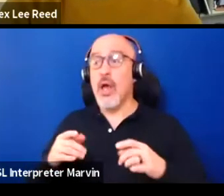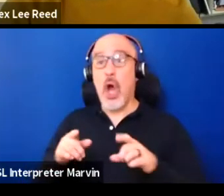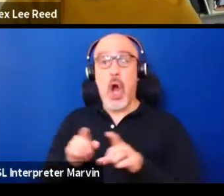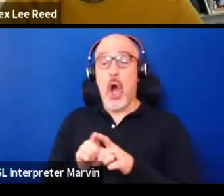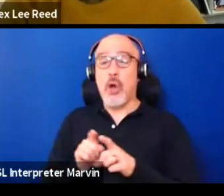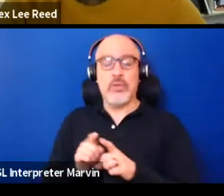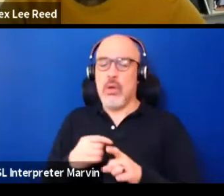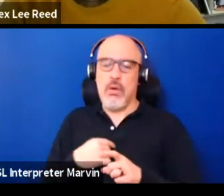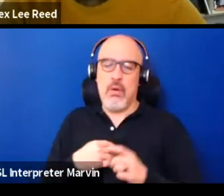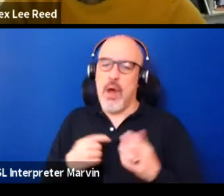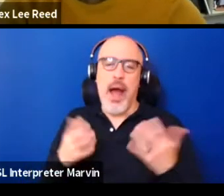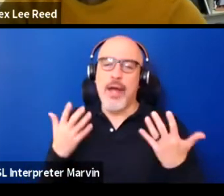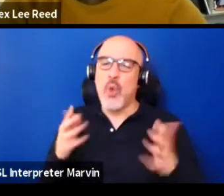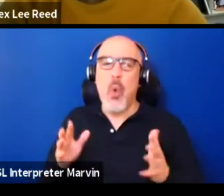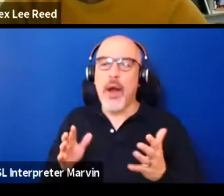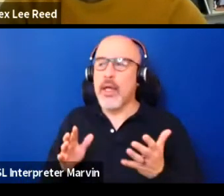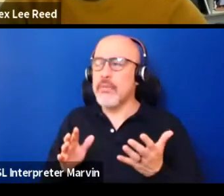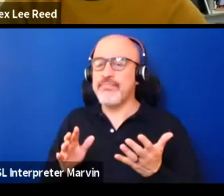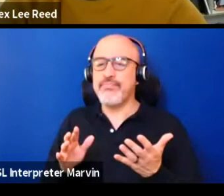be,